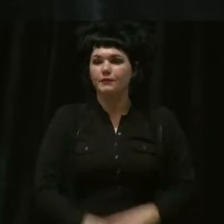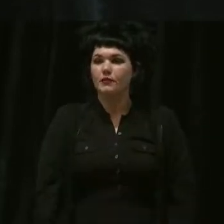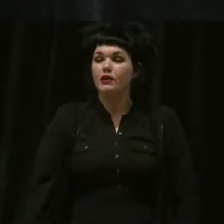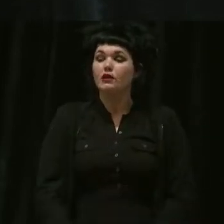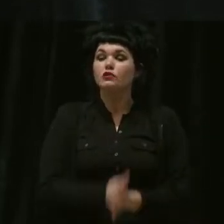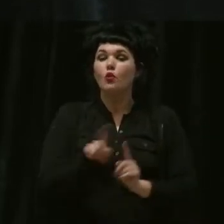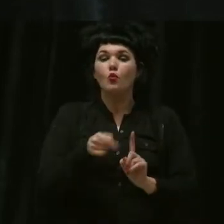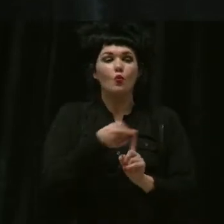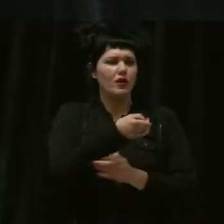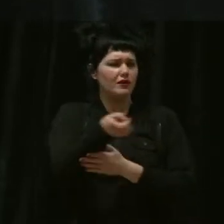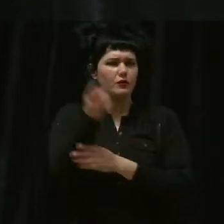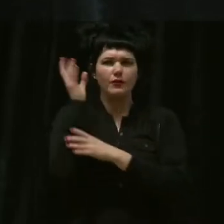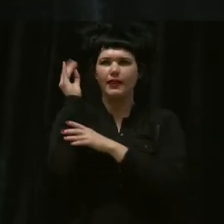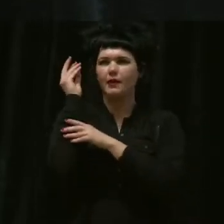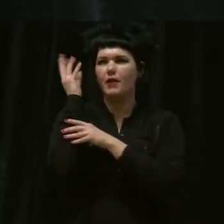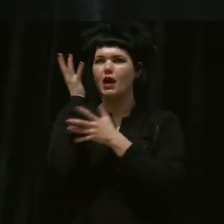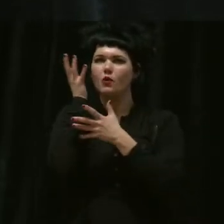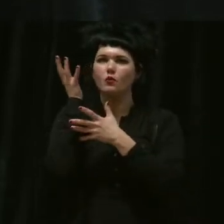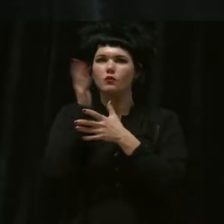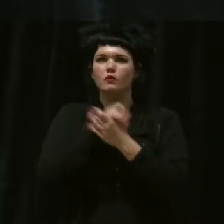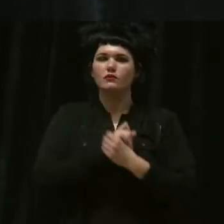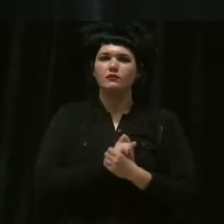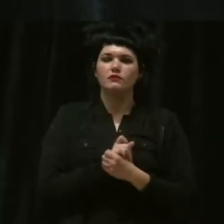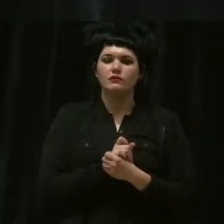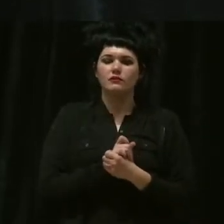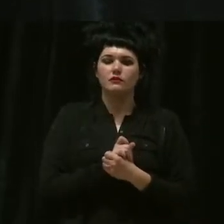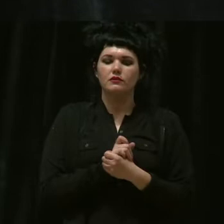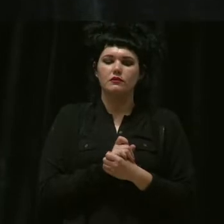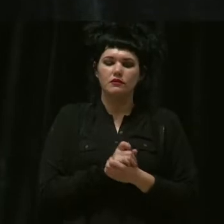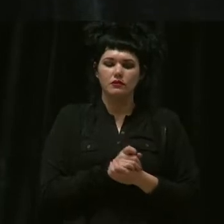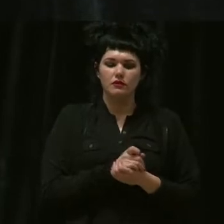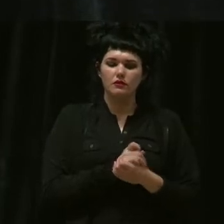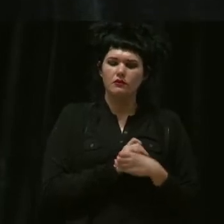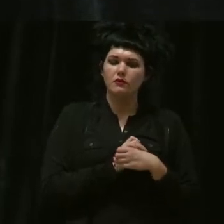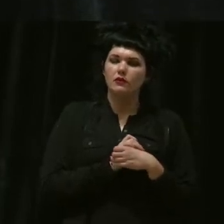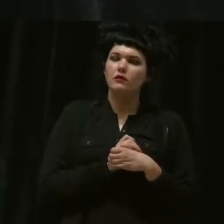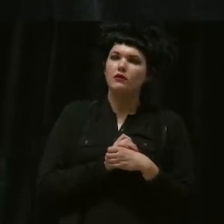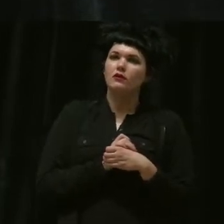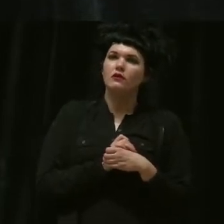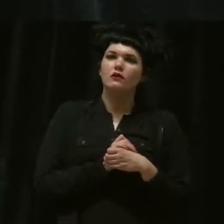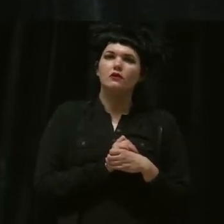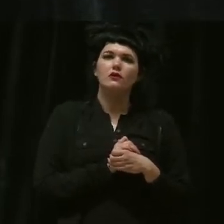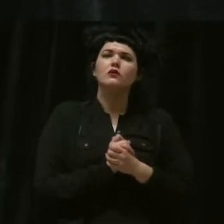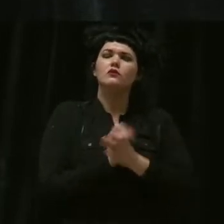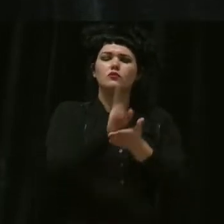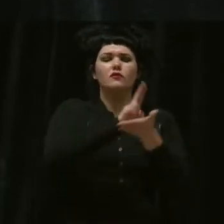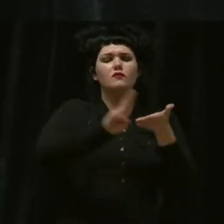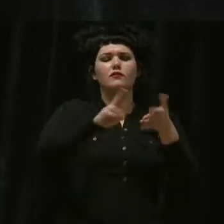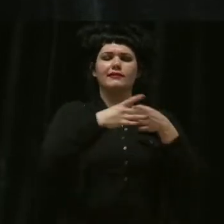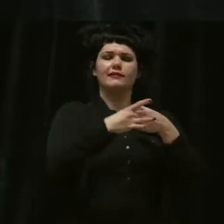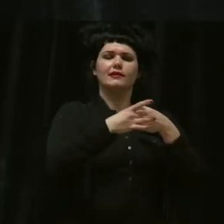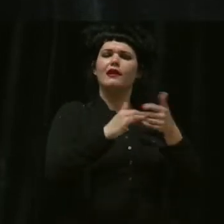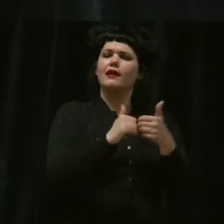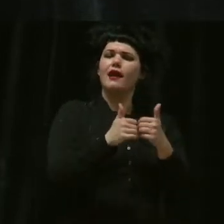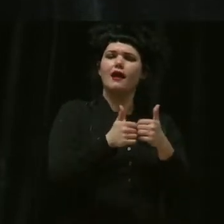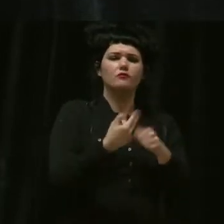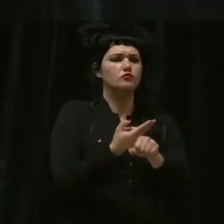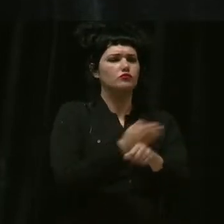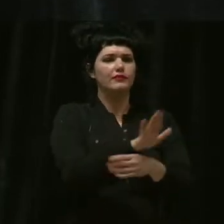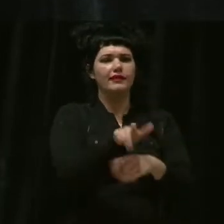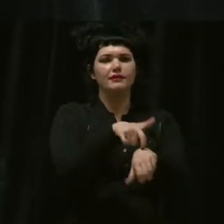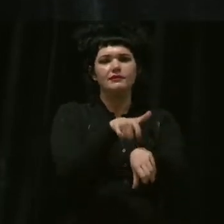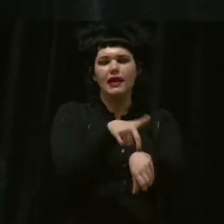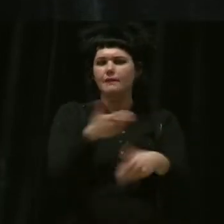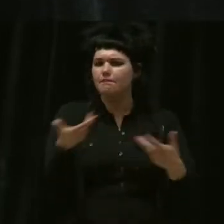So when you think about how the university leadership is spending its time, the fact that it